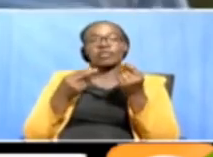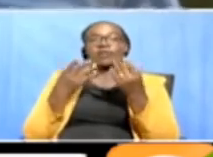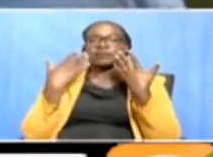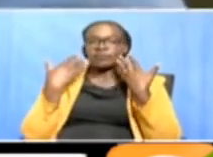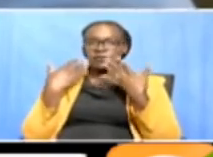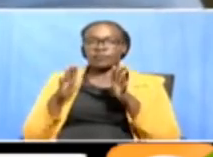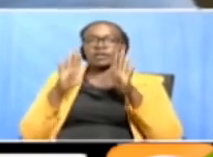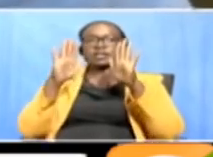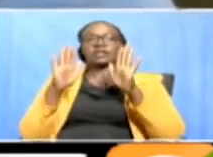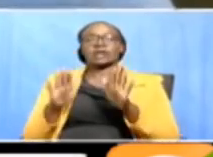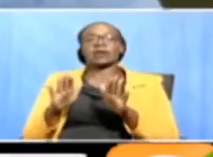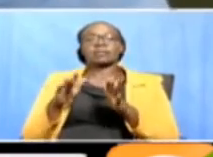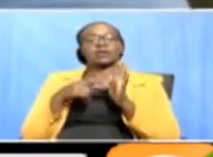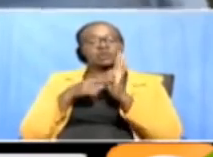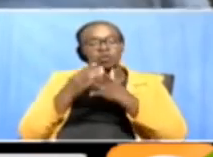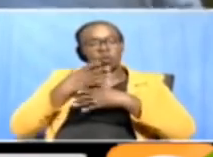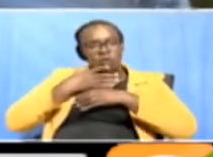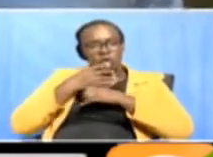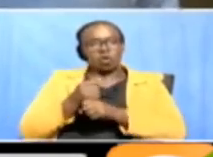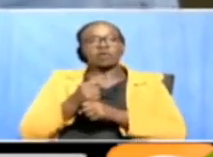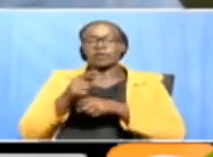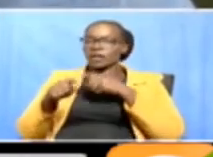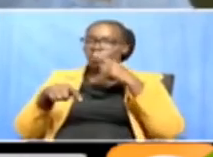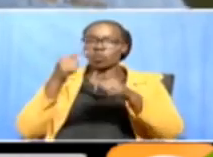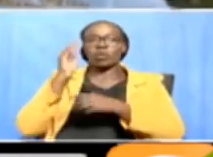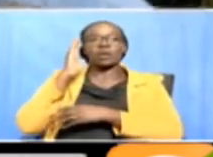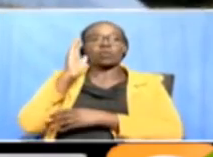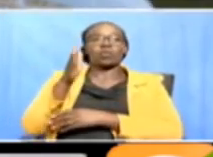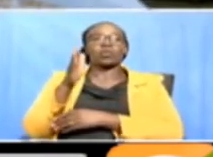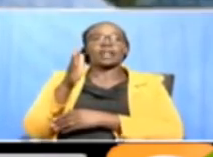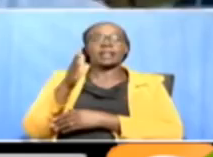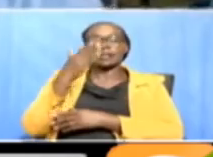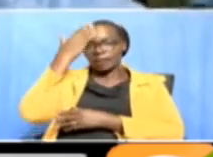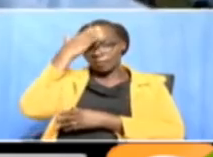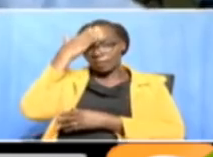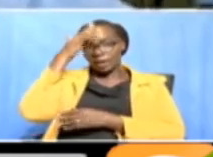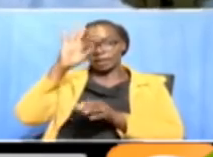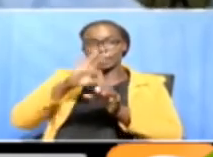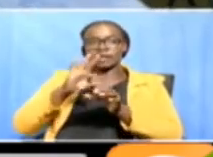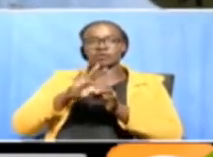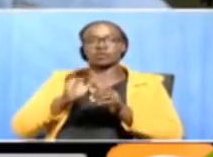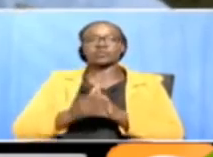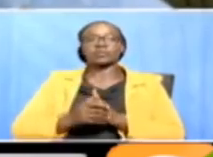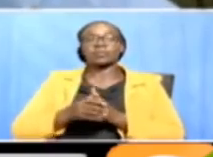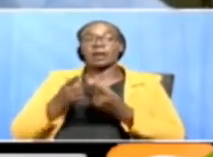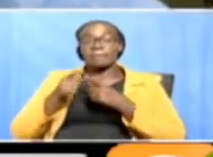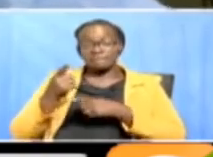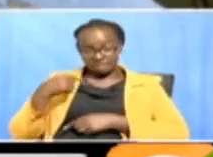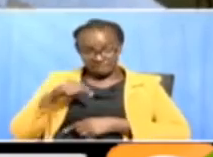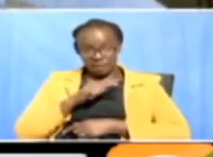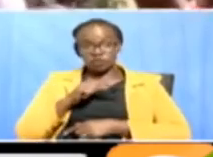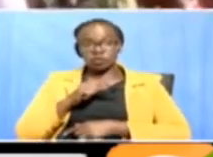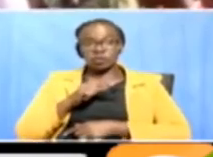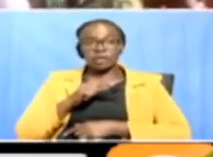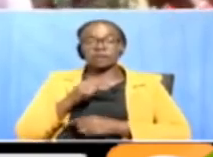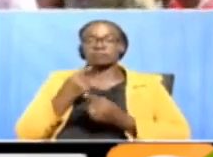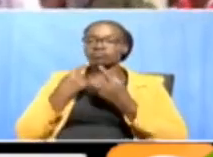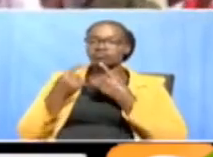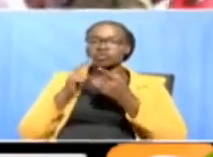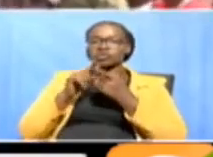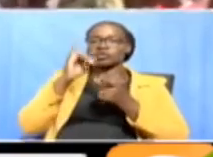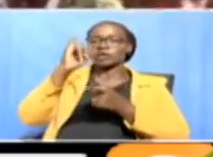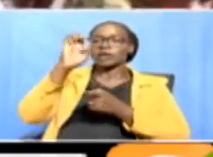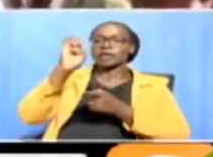day exuding confidence that they are going to emerge triumphant in the Monday by-election. But we managed to speak to